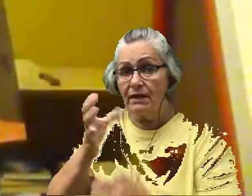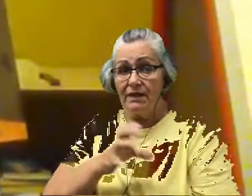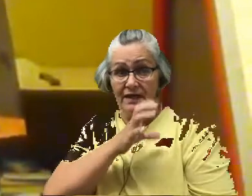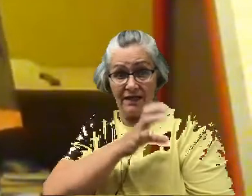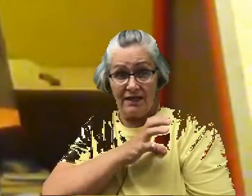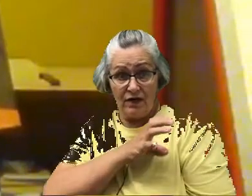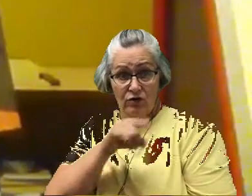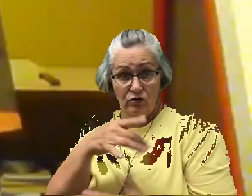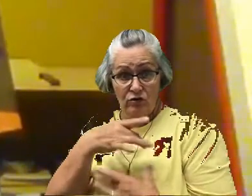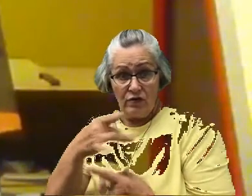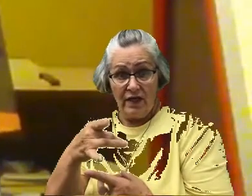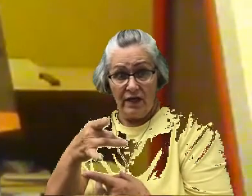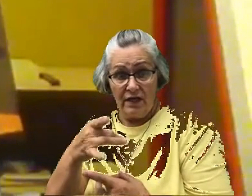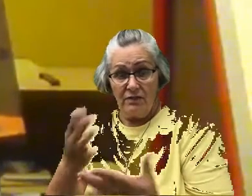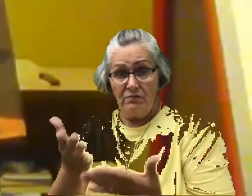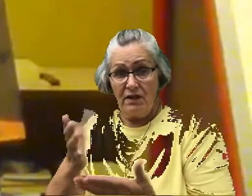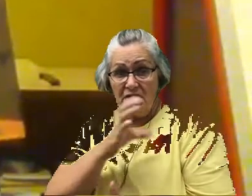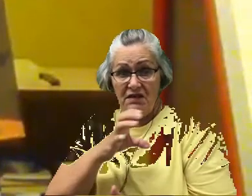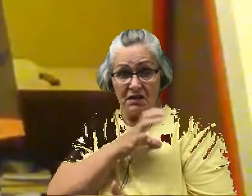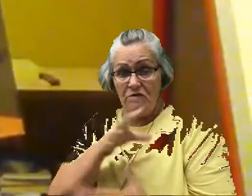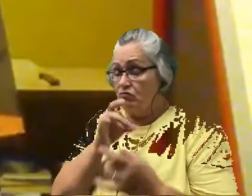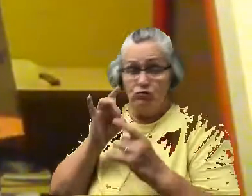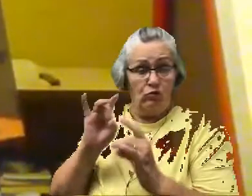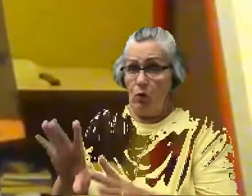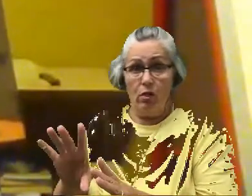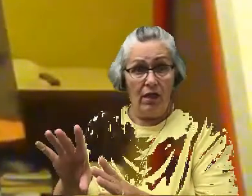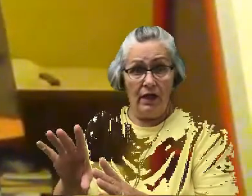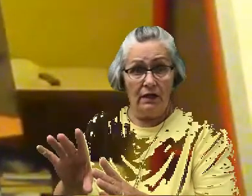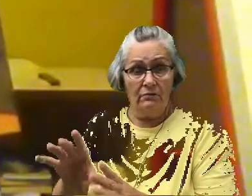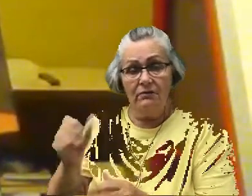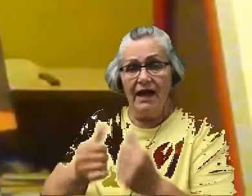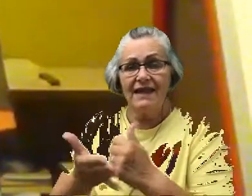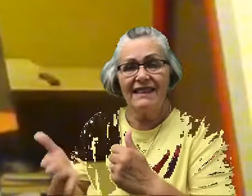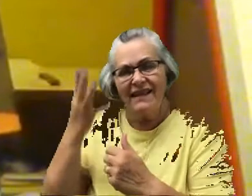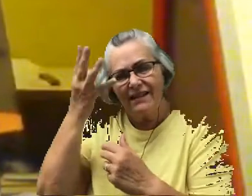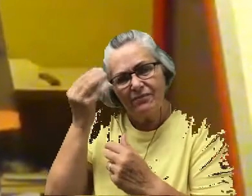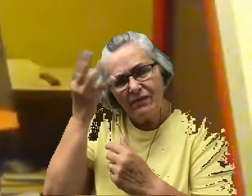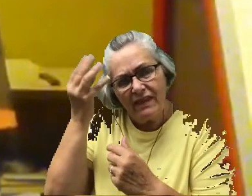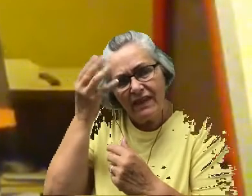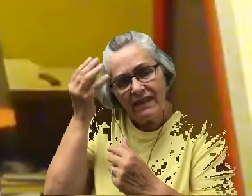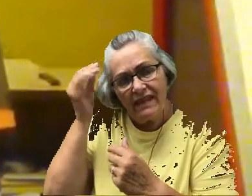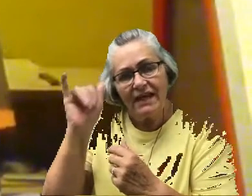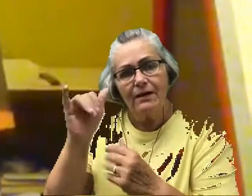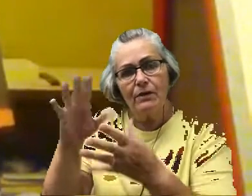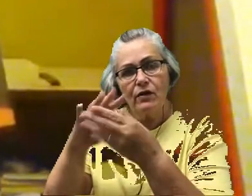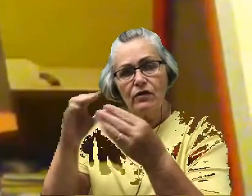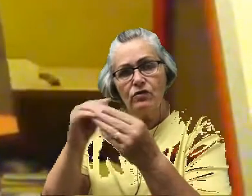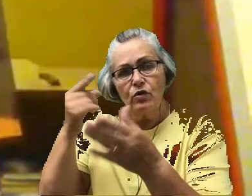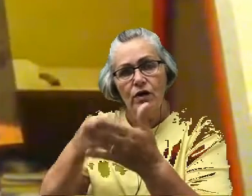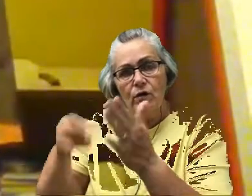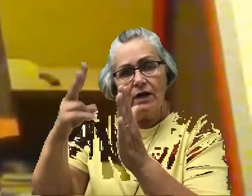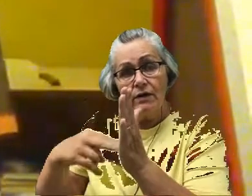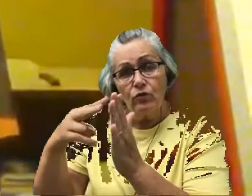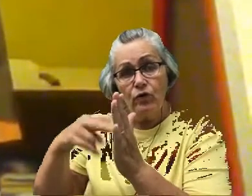like or a character that you don't really like, any of those kinds of things. I just want you to be thinking about what I'm reading.